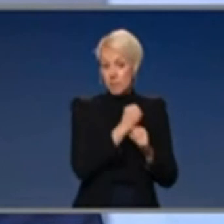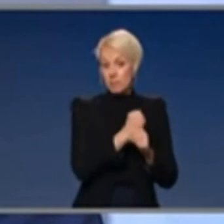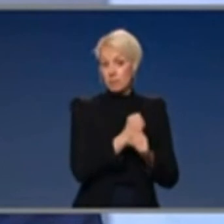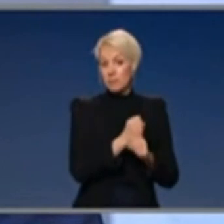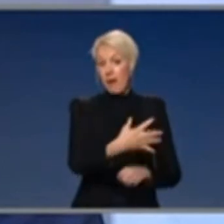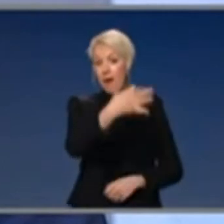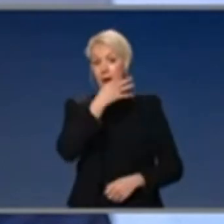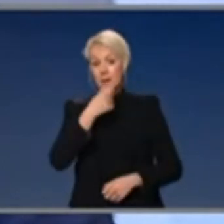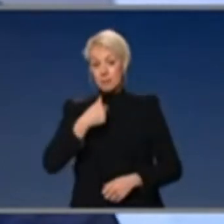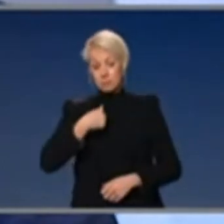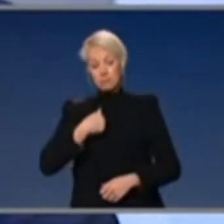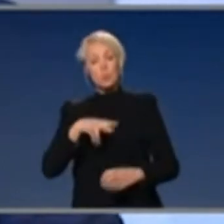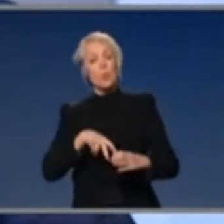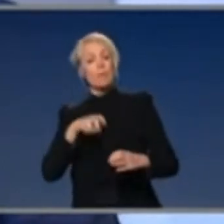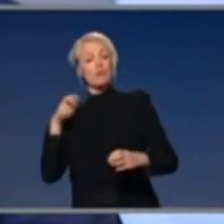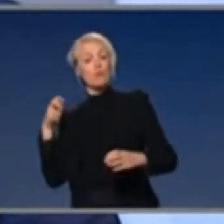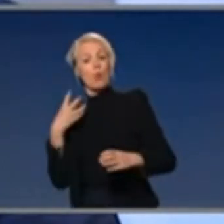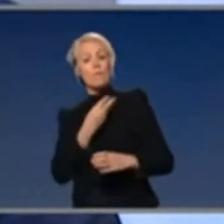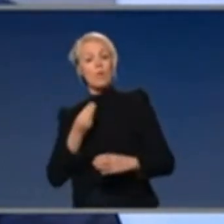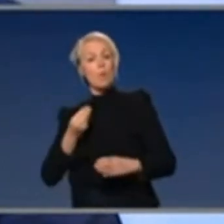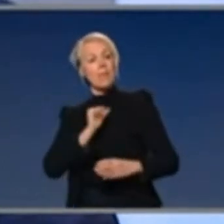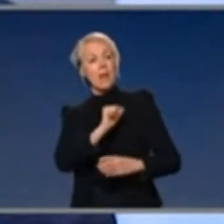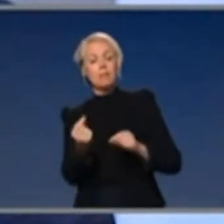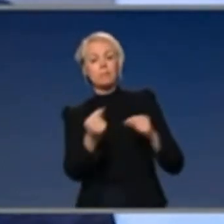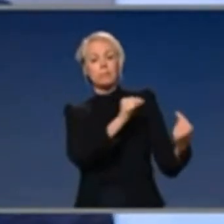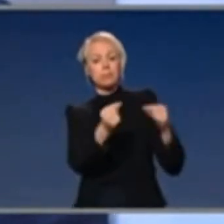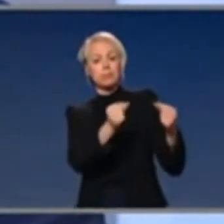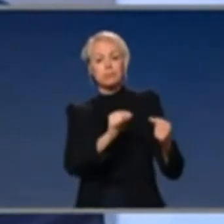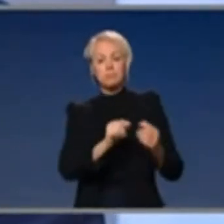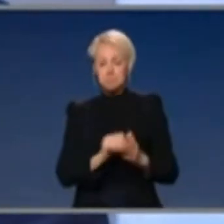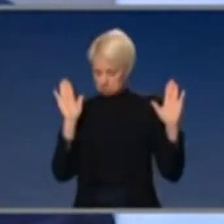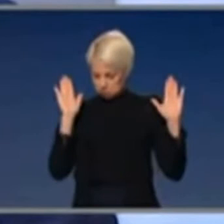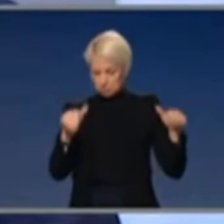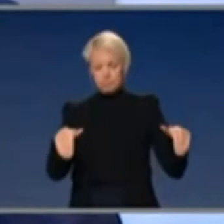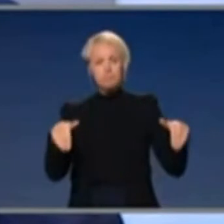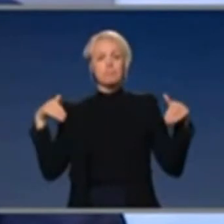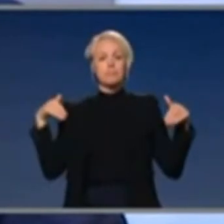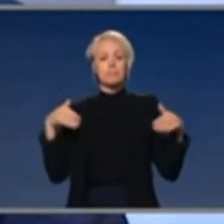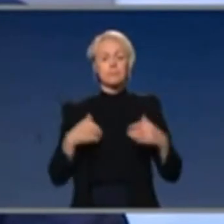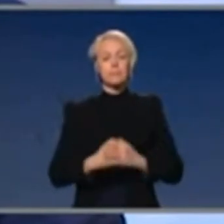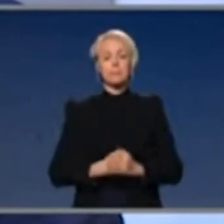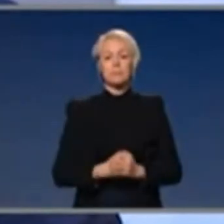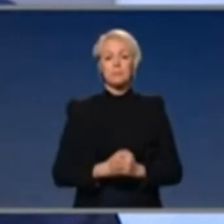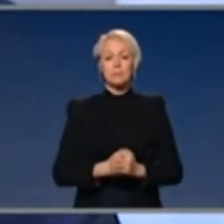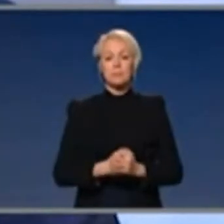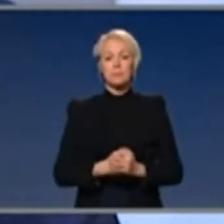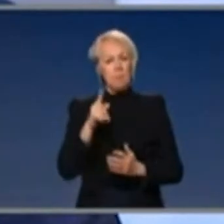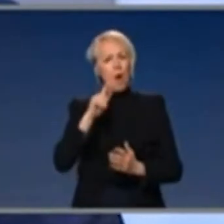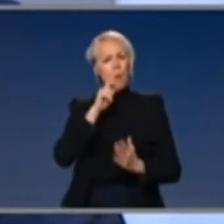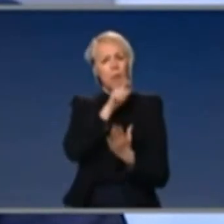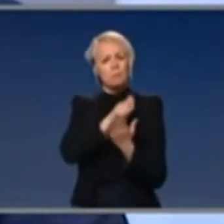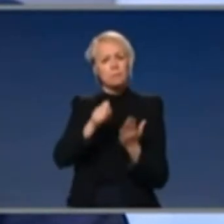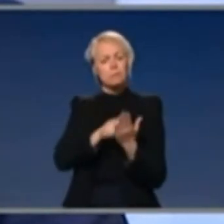other requests. We did that on Monday. We did it fulsomely and comprehensively. But I'll be writing back to him